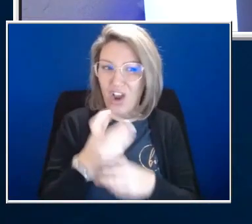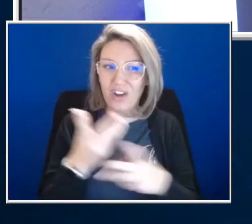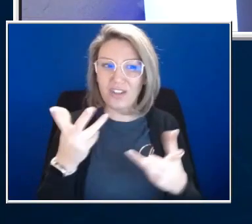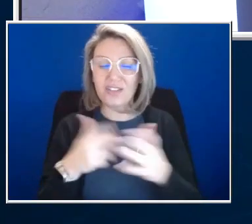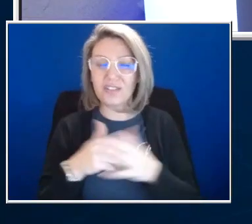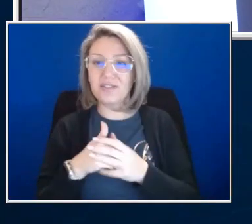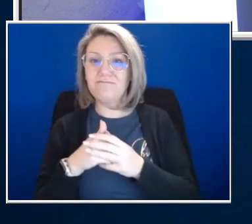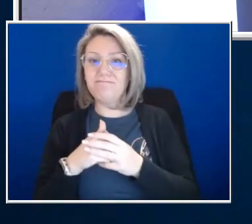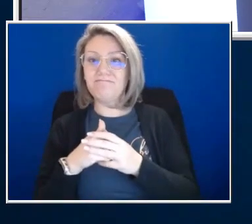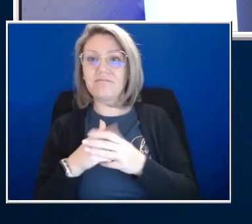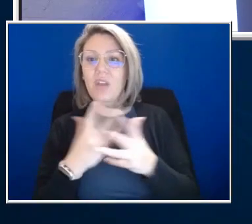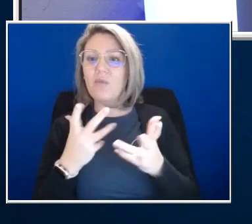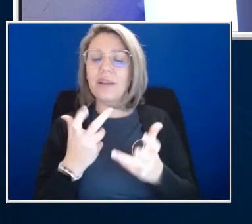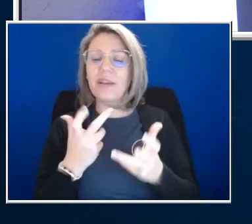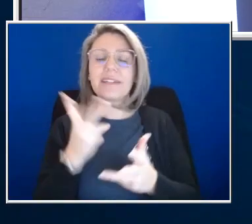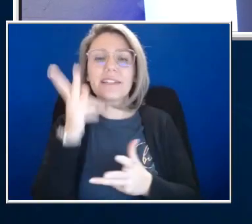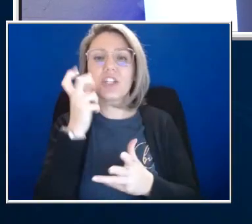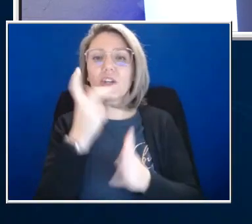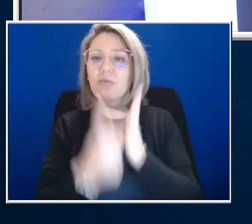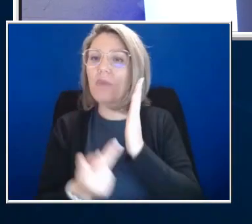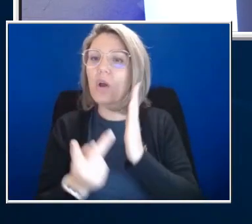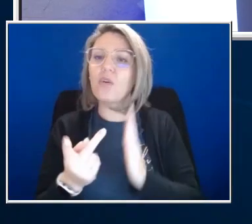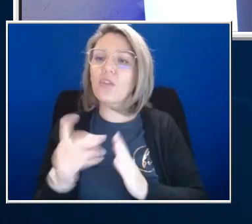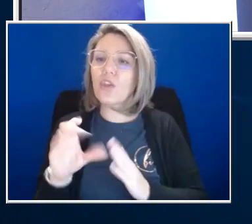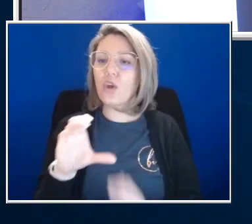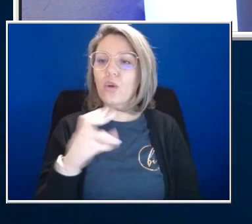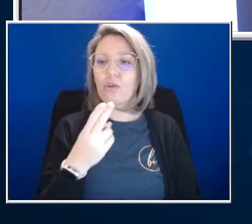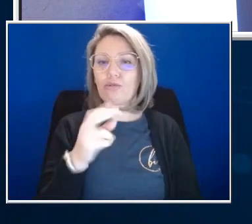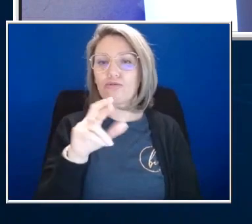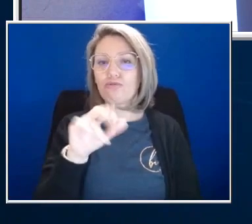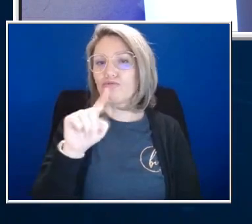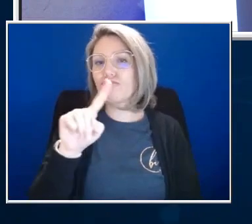both you. Christina, what was it like living on the LVAD?